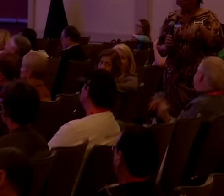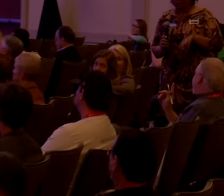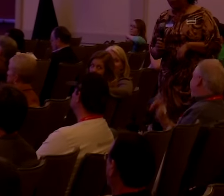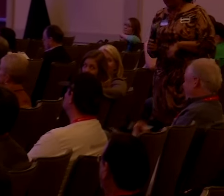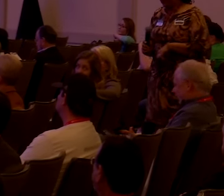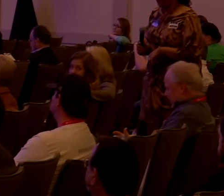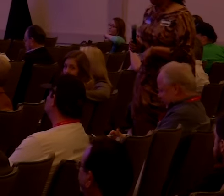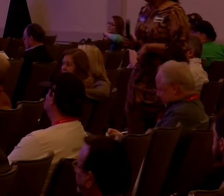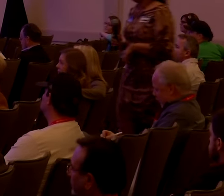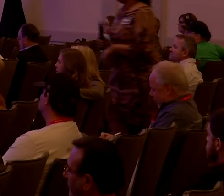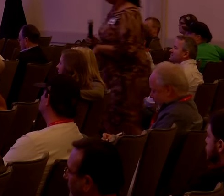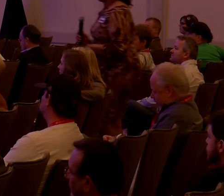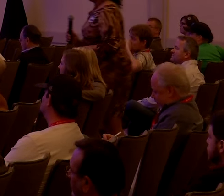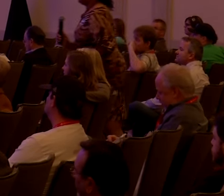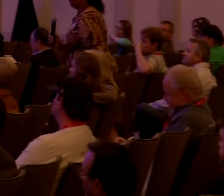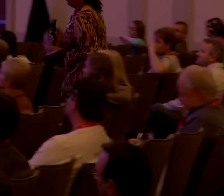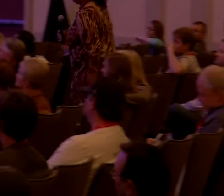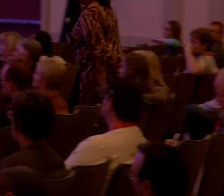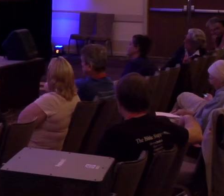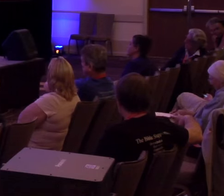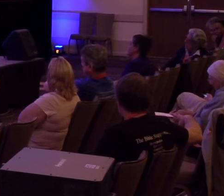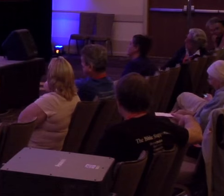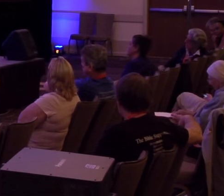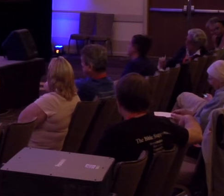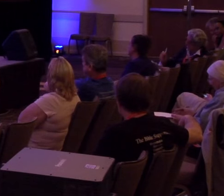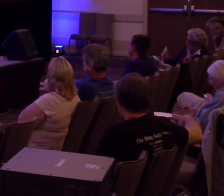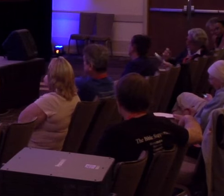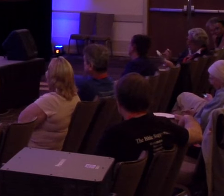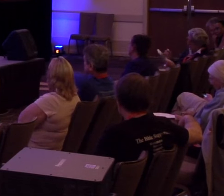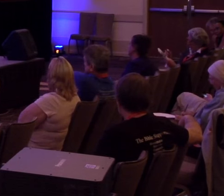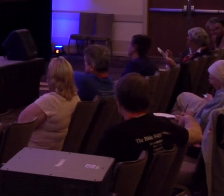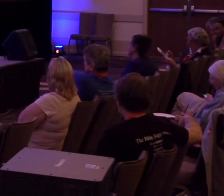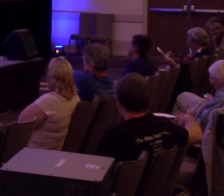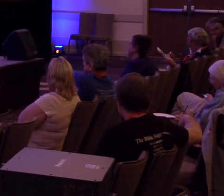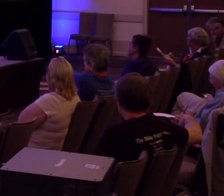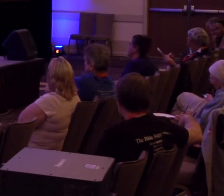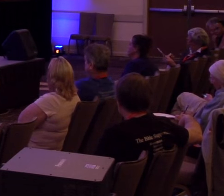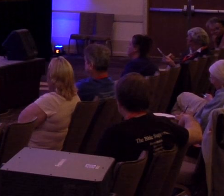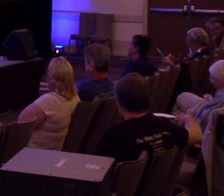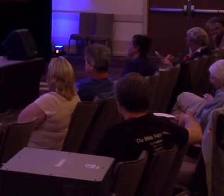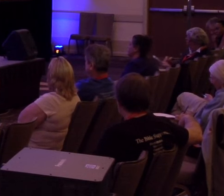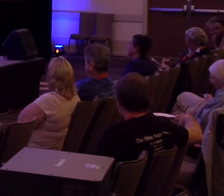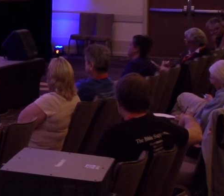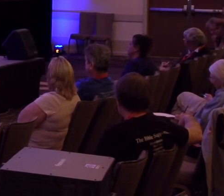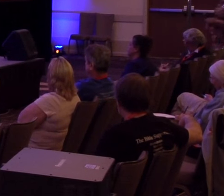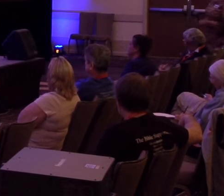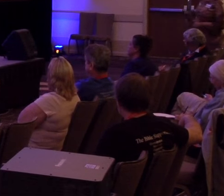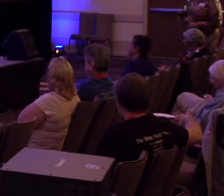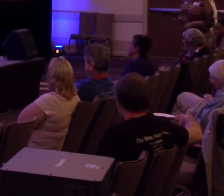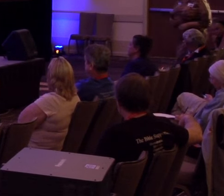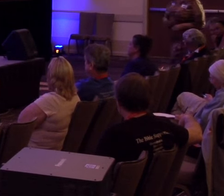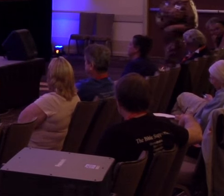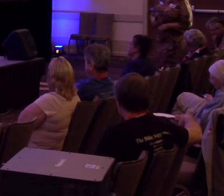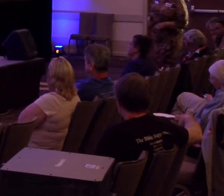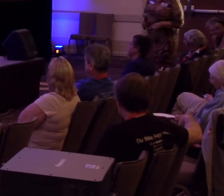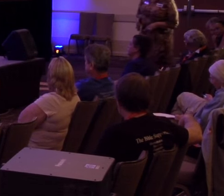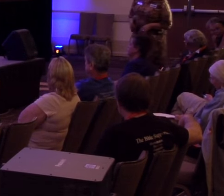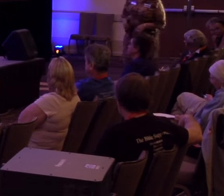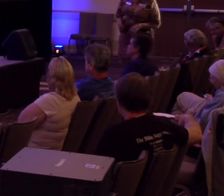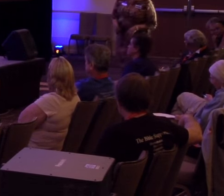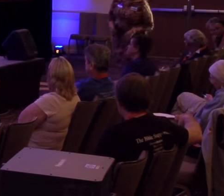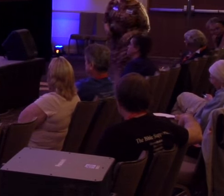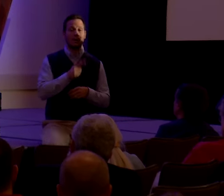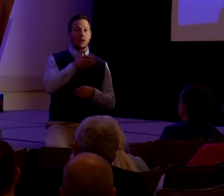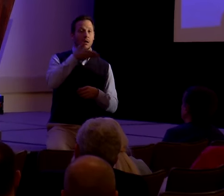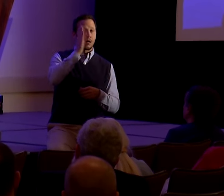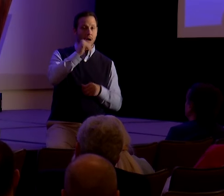The first one is The World Until Yesterday, Jared Diamond, and God Bless America. God Bless